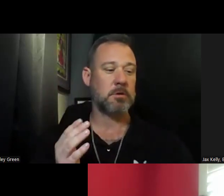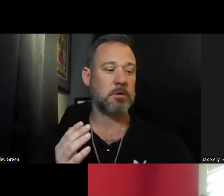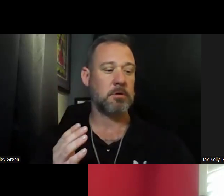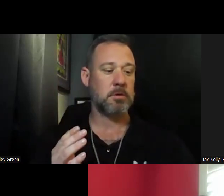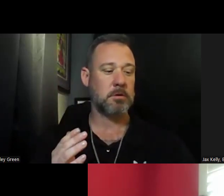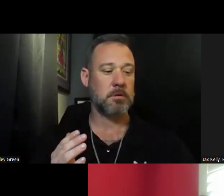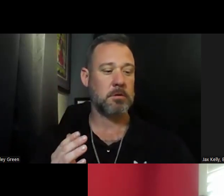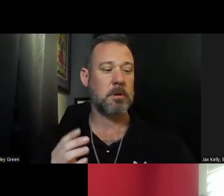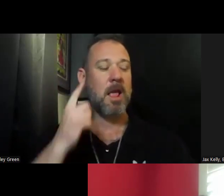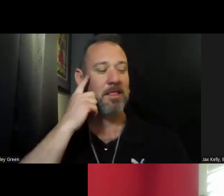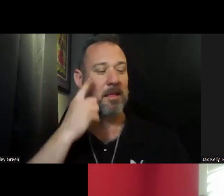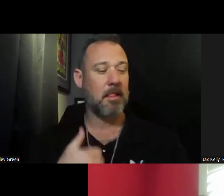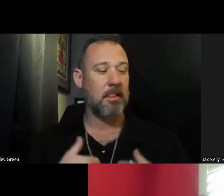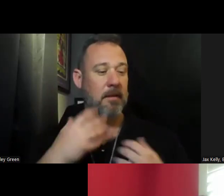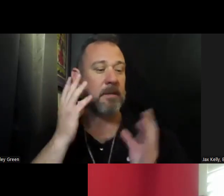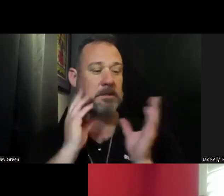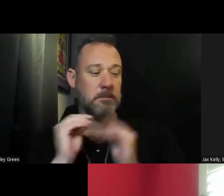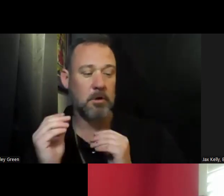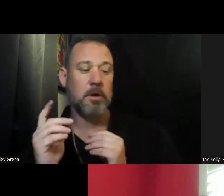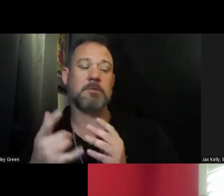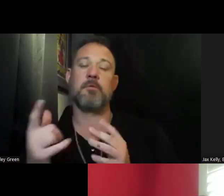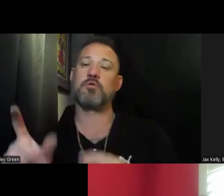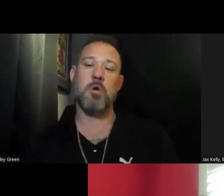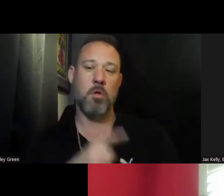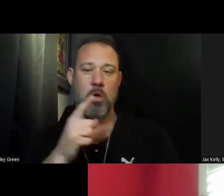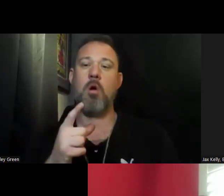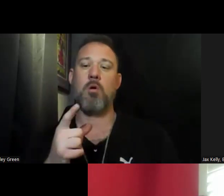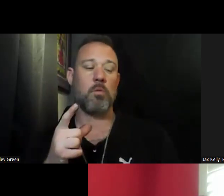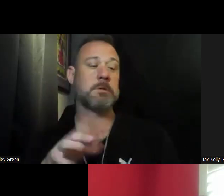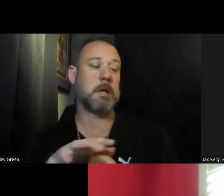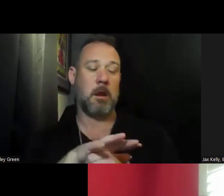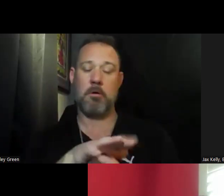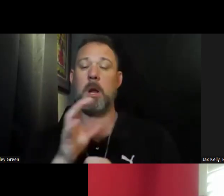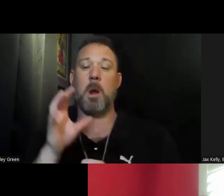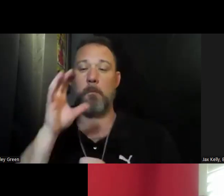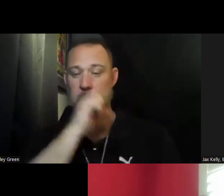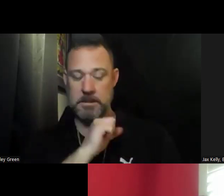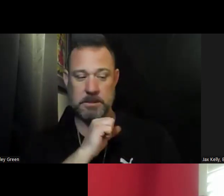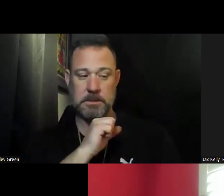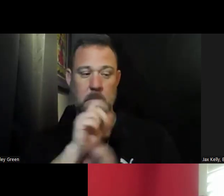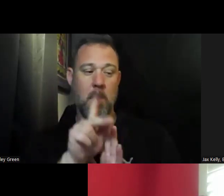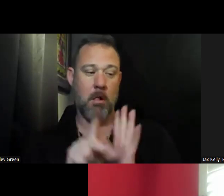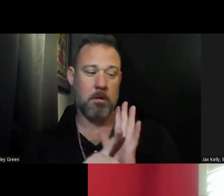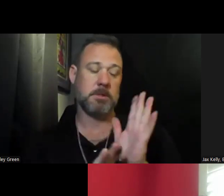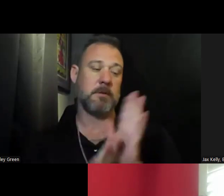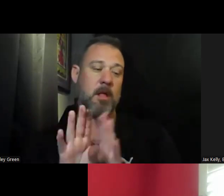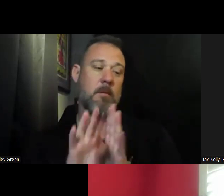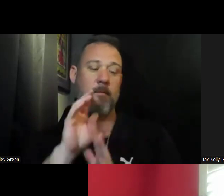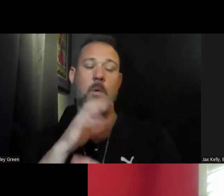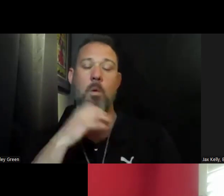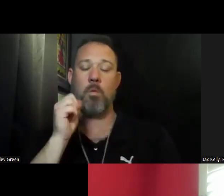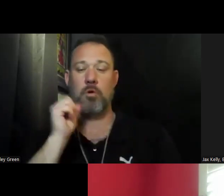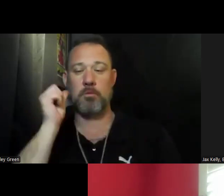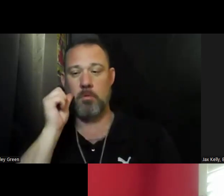lived experience for so long was an area that was missed in policy development for older adults and people